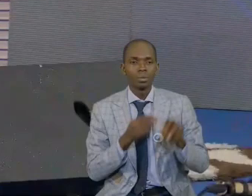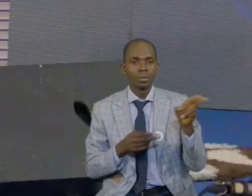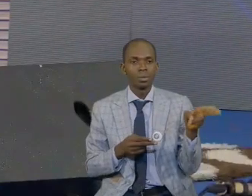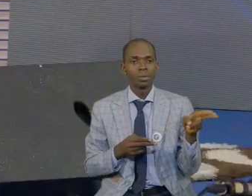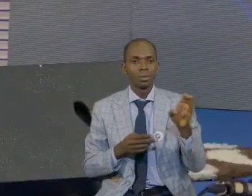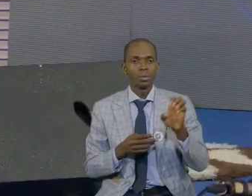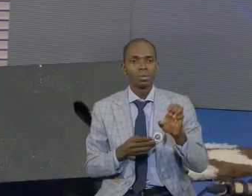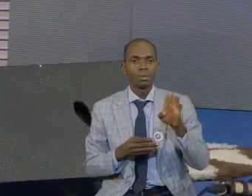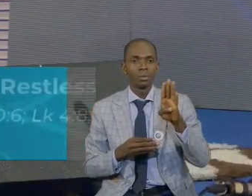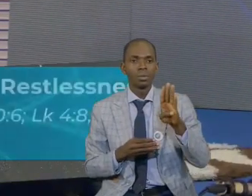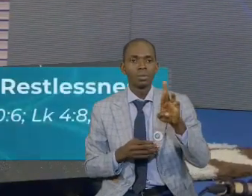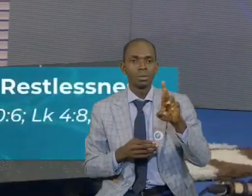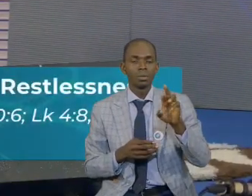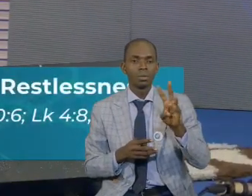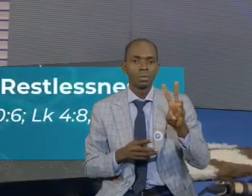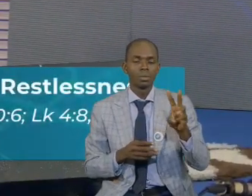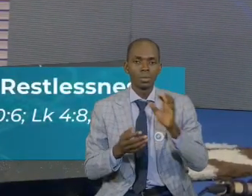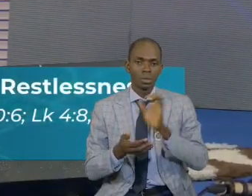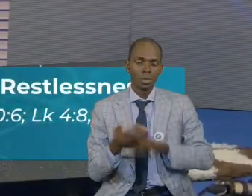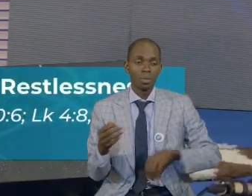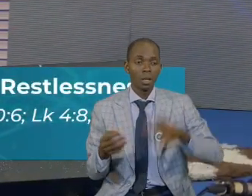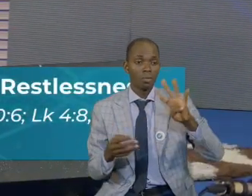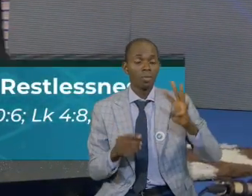Hebrews chapter 4, verse 14.